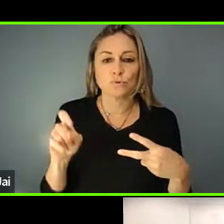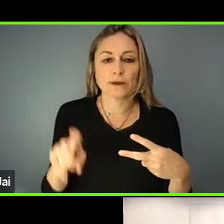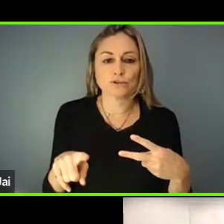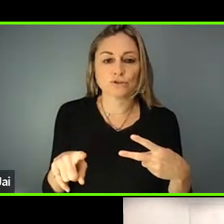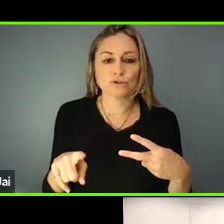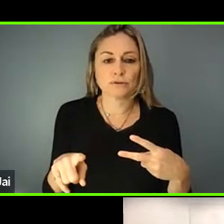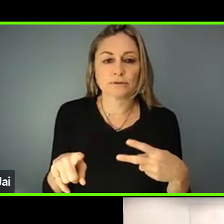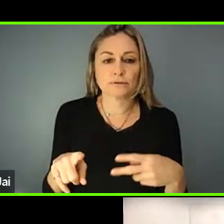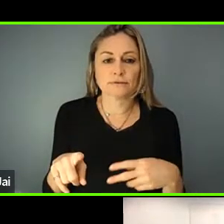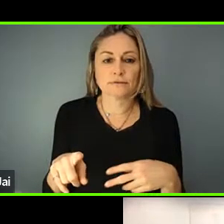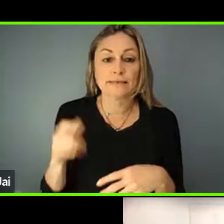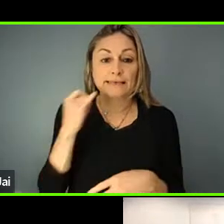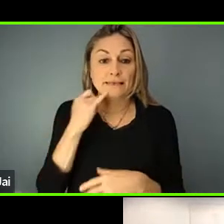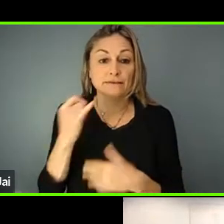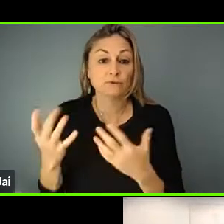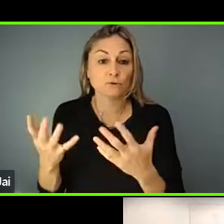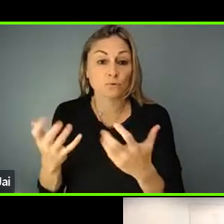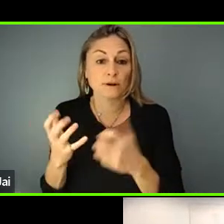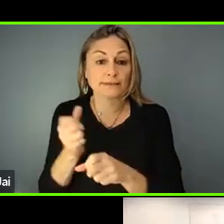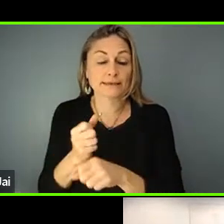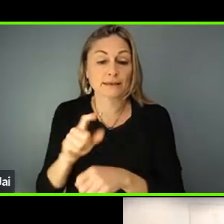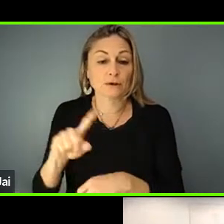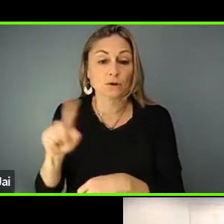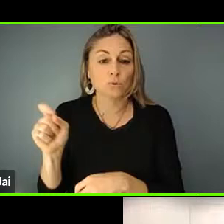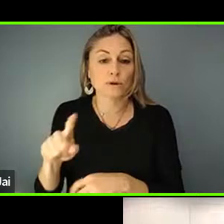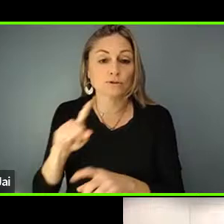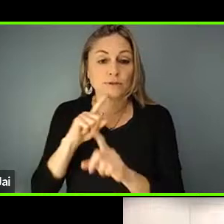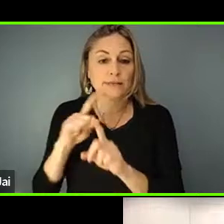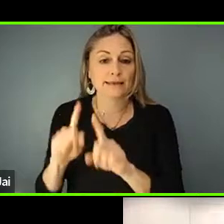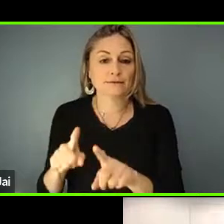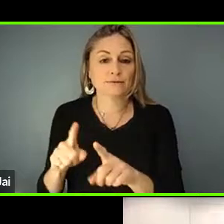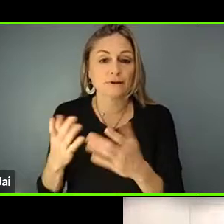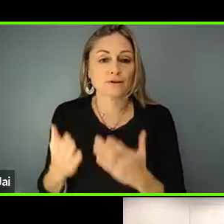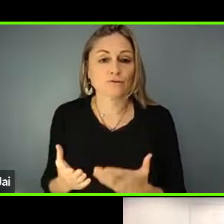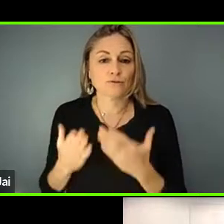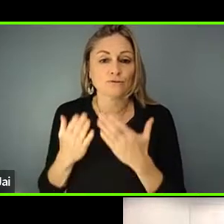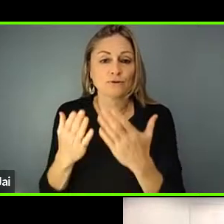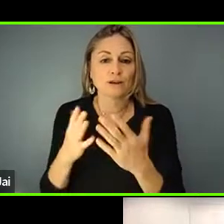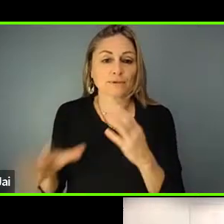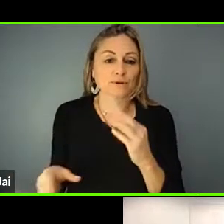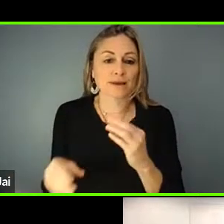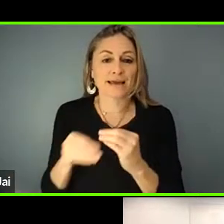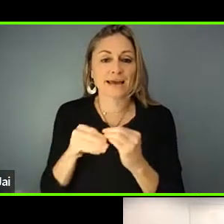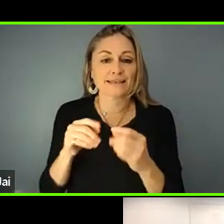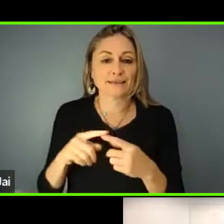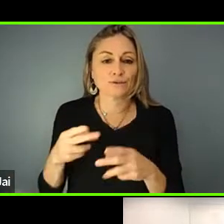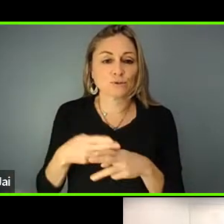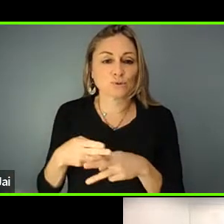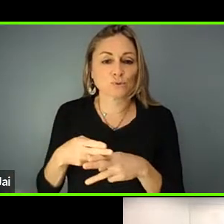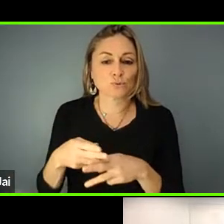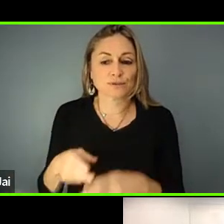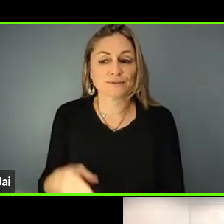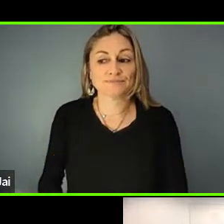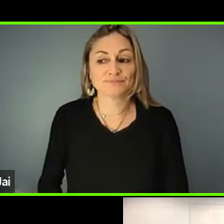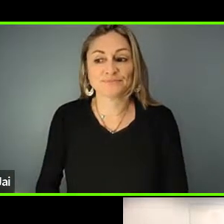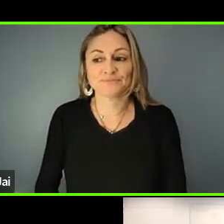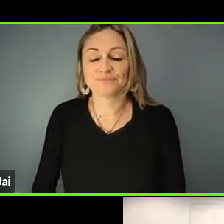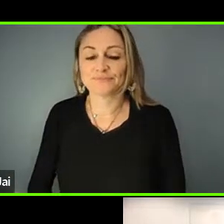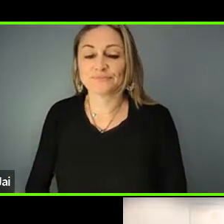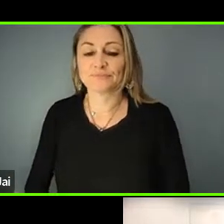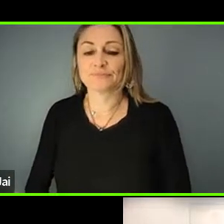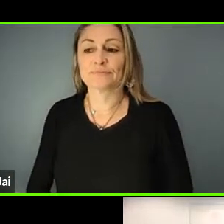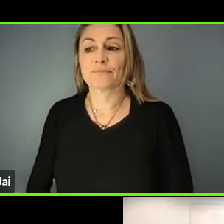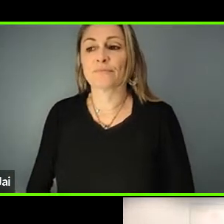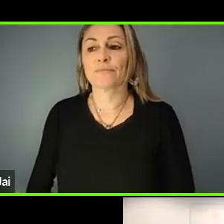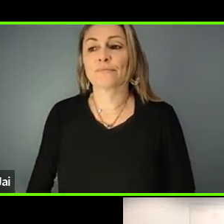you are interested in getting your question answered, I would recommend that you add it in the next couple of minutes. So we'll